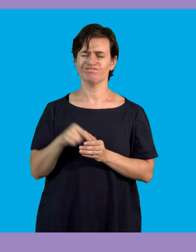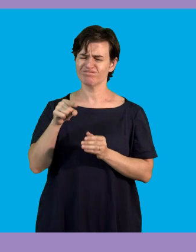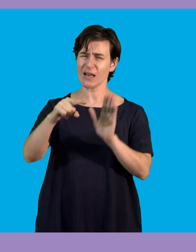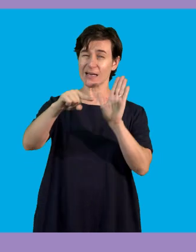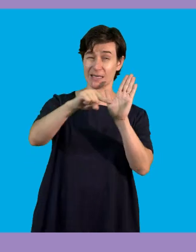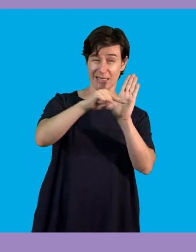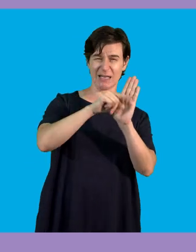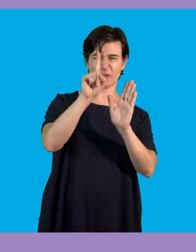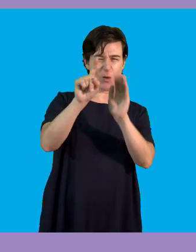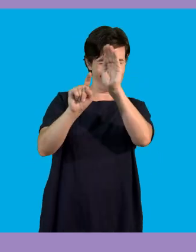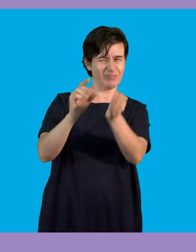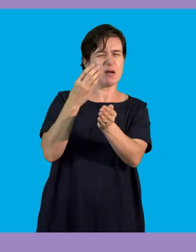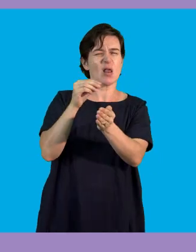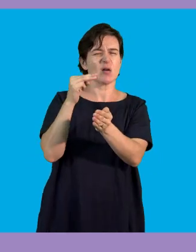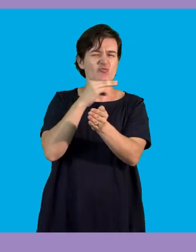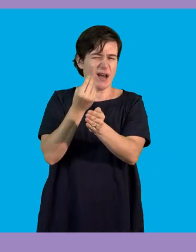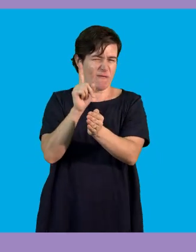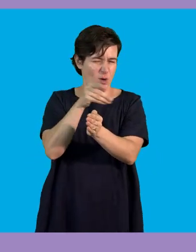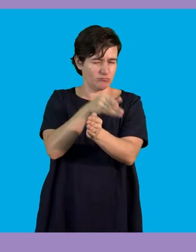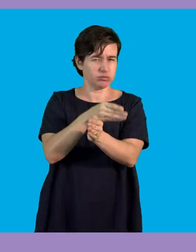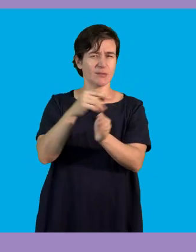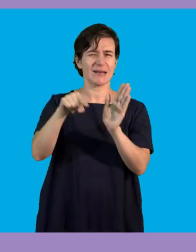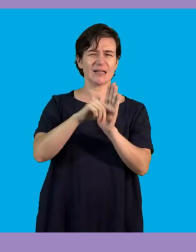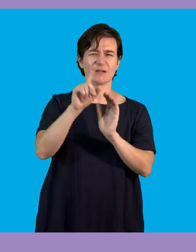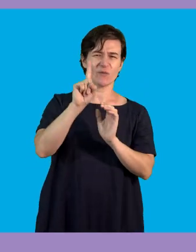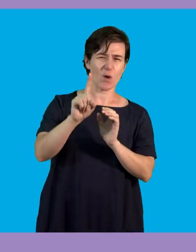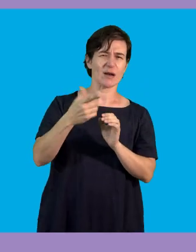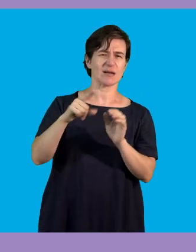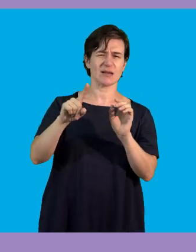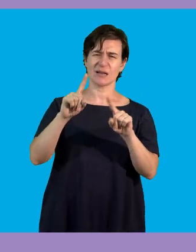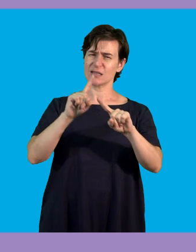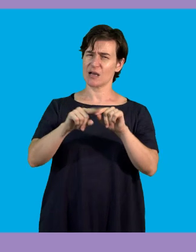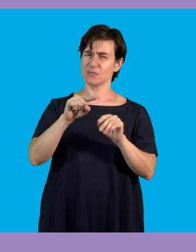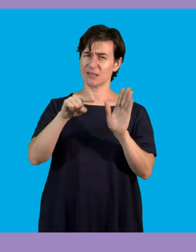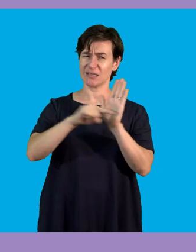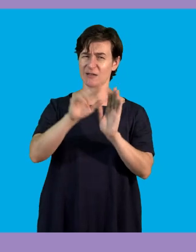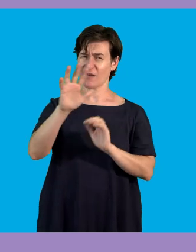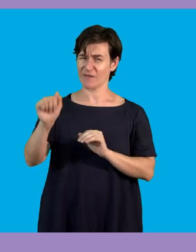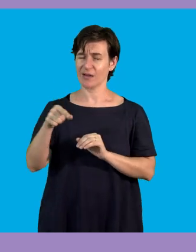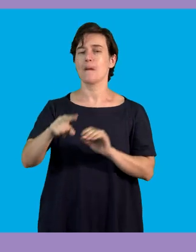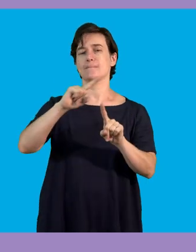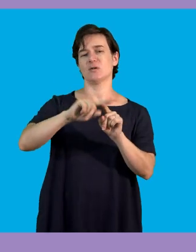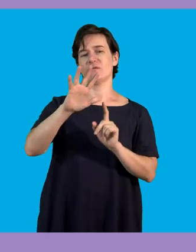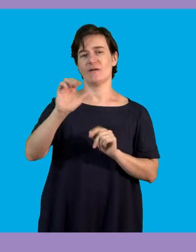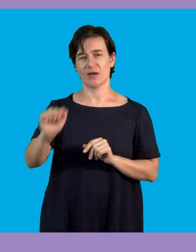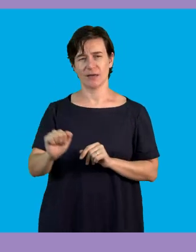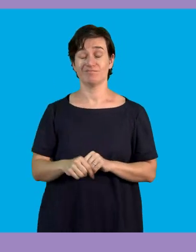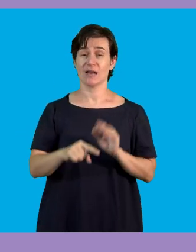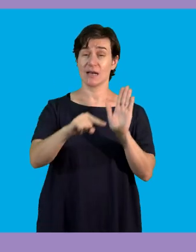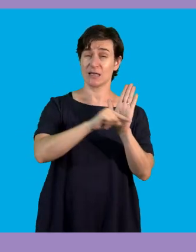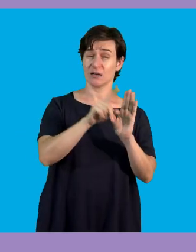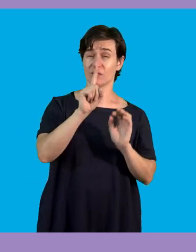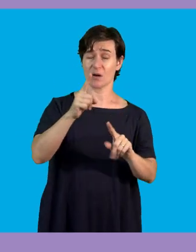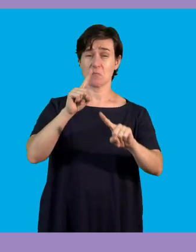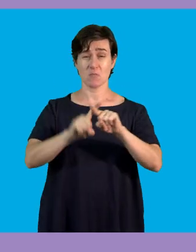squared. Negative 1 multiplied by negative 5a is positive 5a. Negative 1